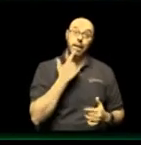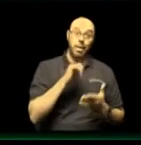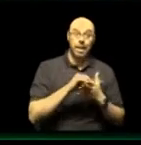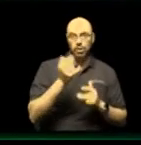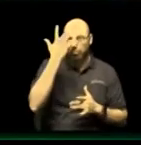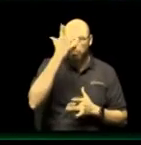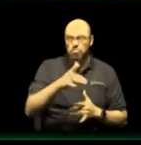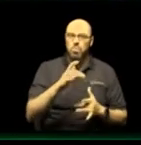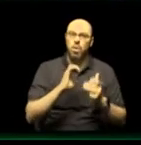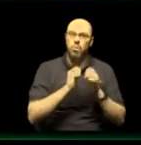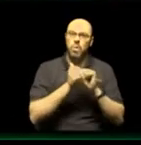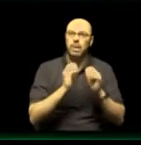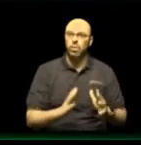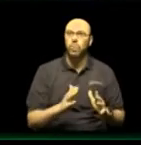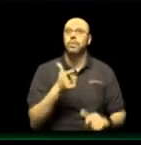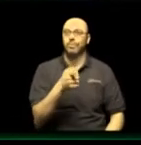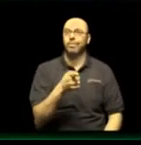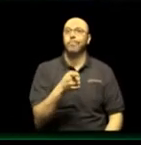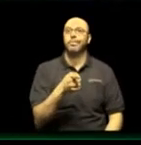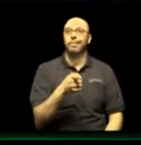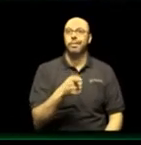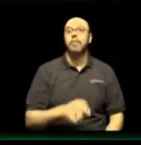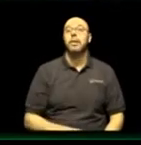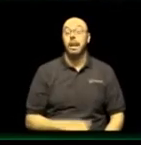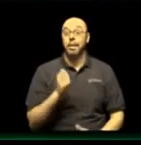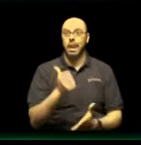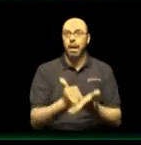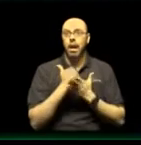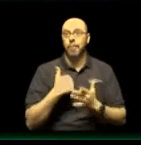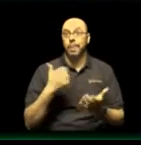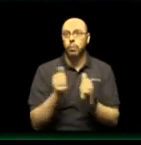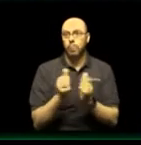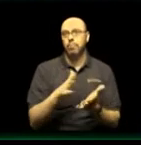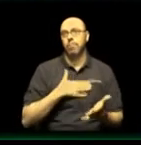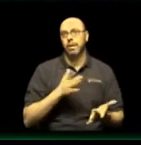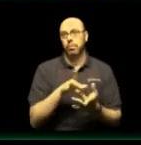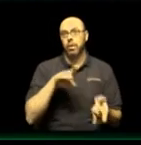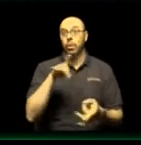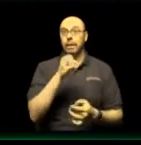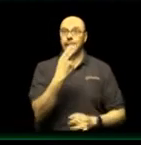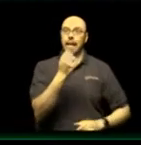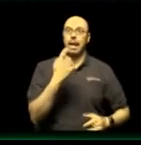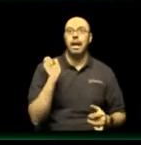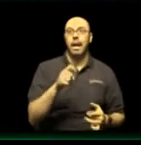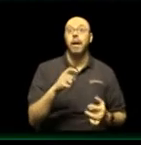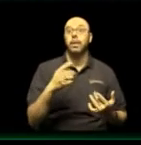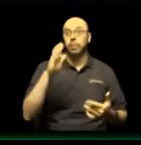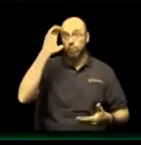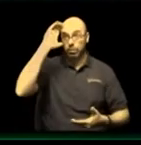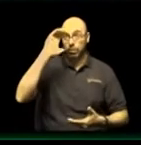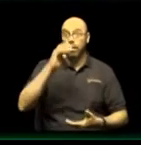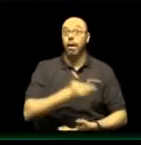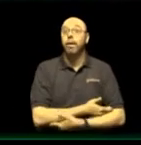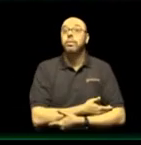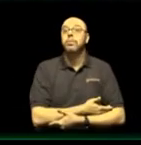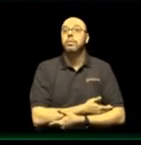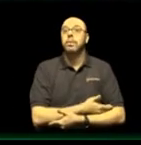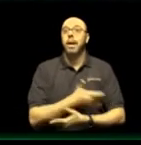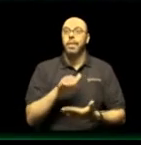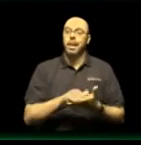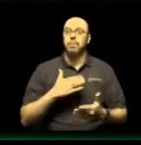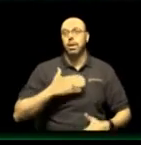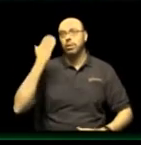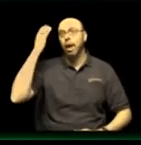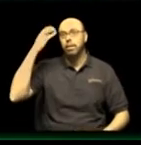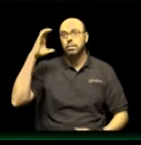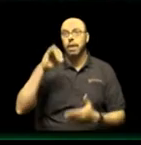racer. Yeah. So they both of them helped me experience. He has a son, my uncle's son, which is my